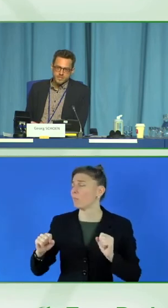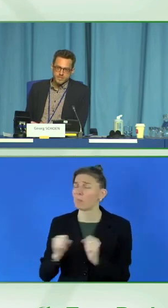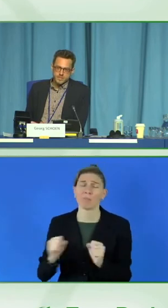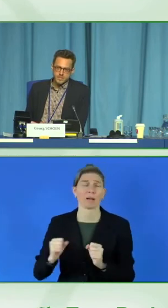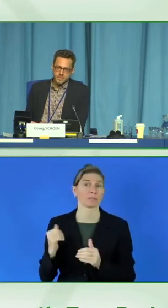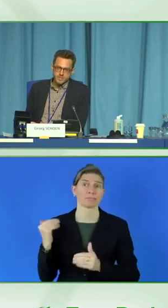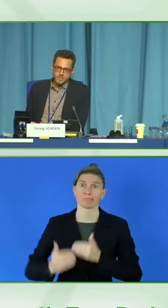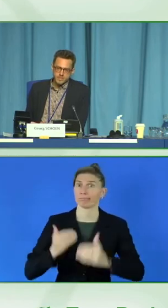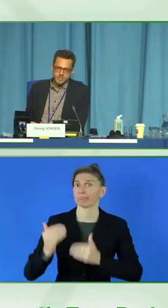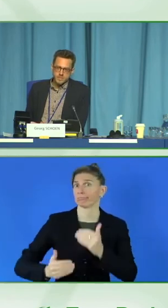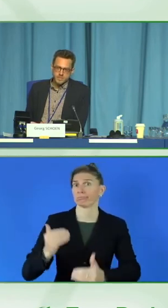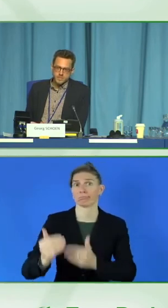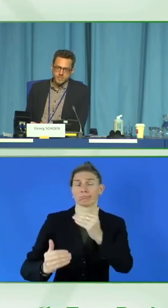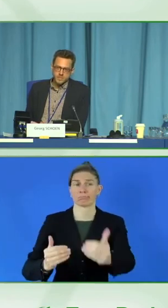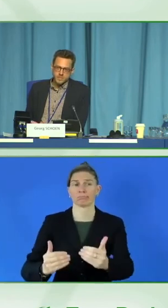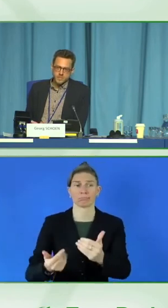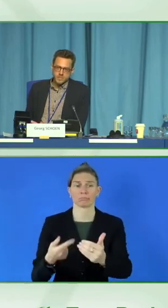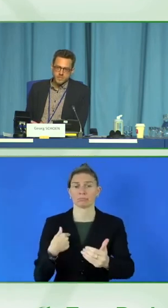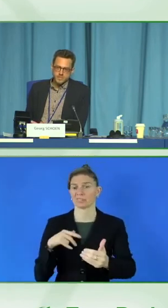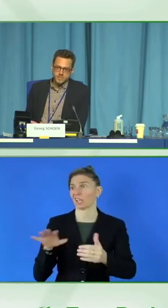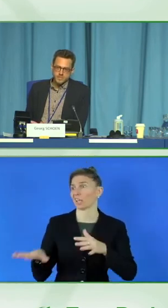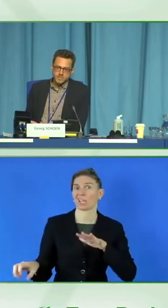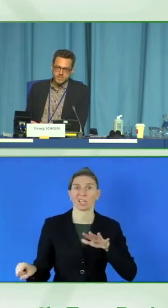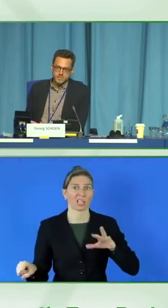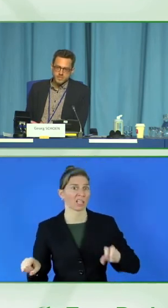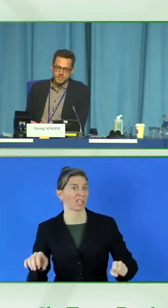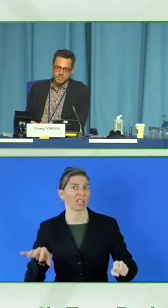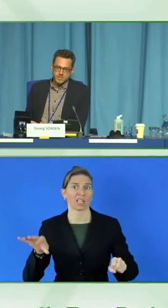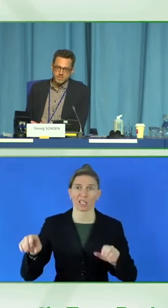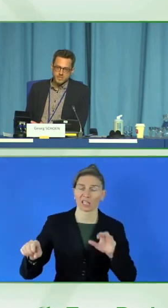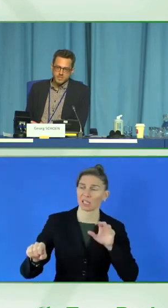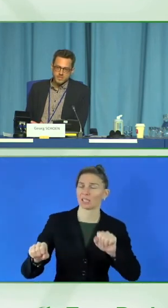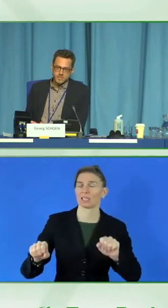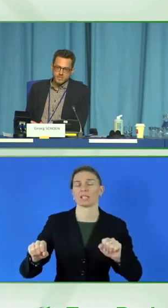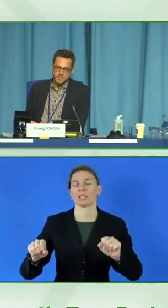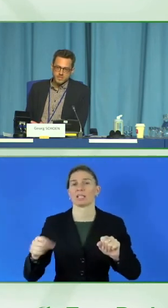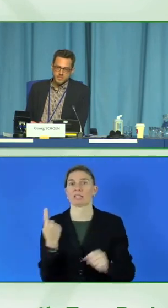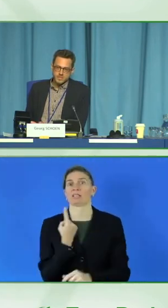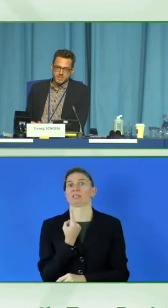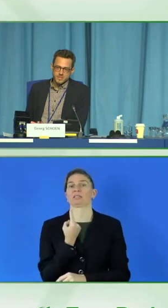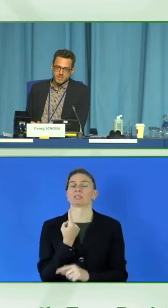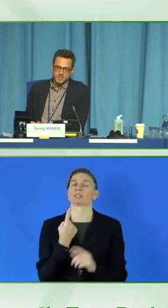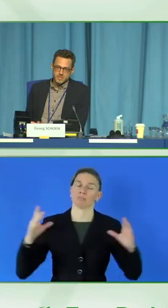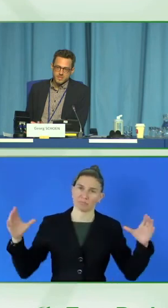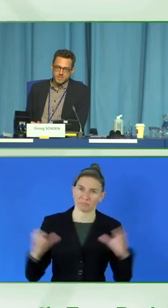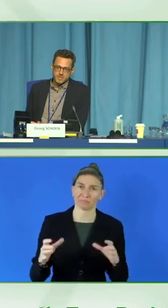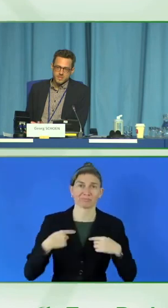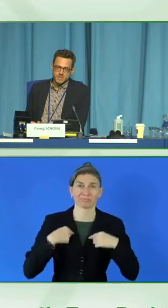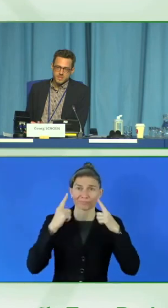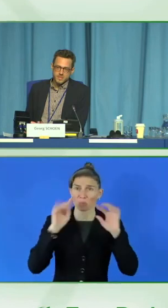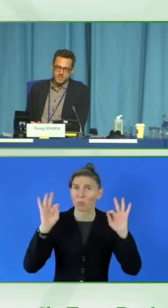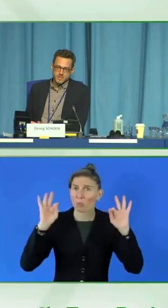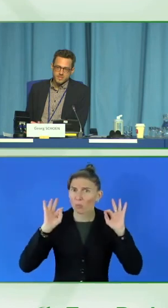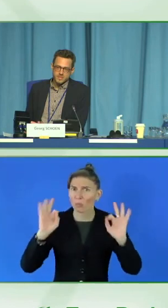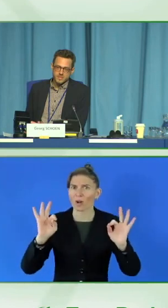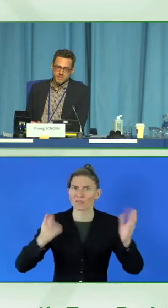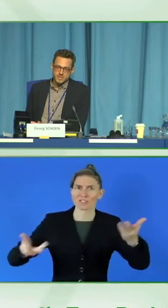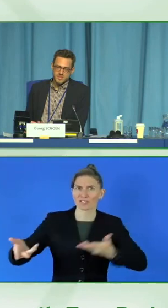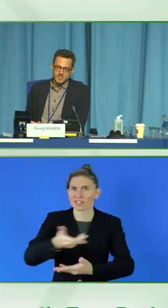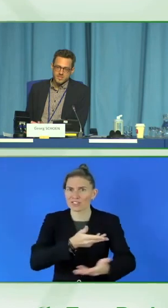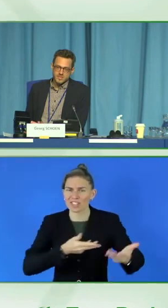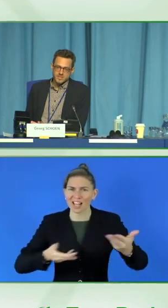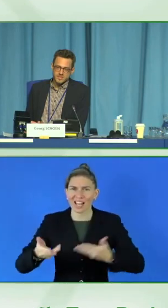get sustained solutions. I think it's been a wonderful discussion having Ankita,